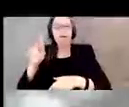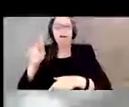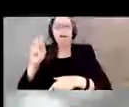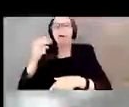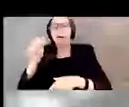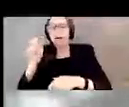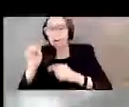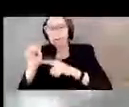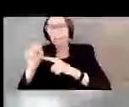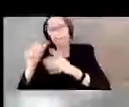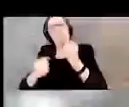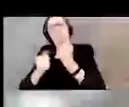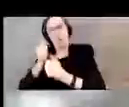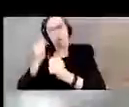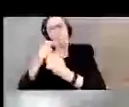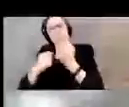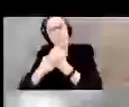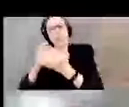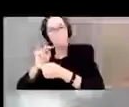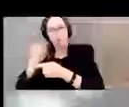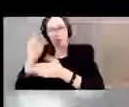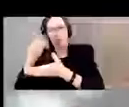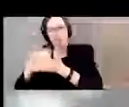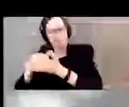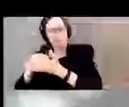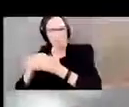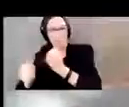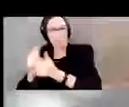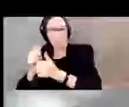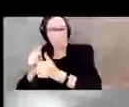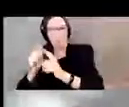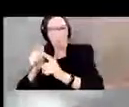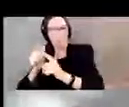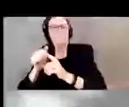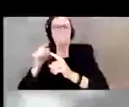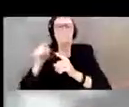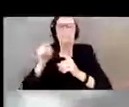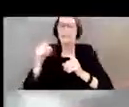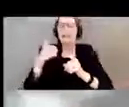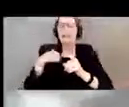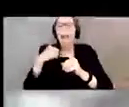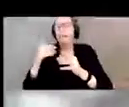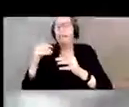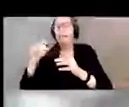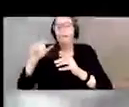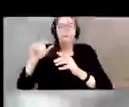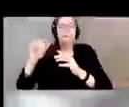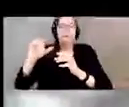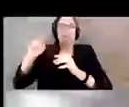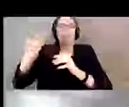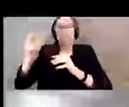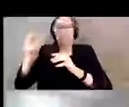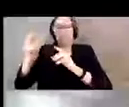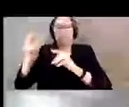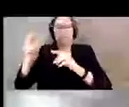north and in the center of the country. He has the next largest claimant after